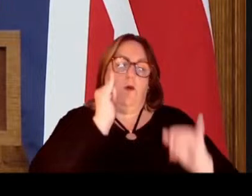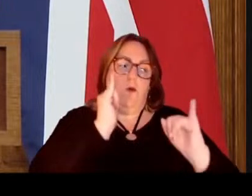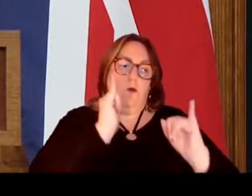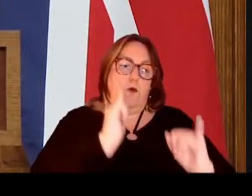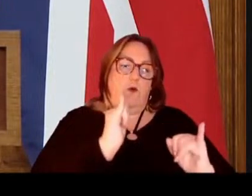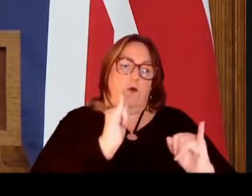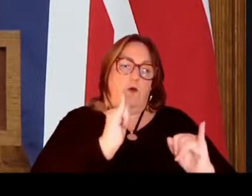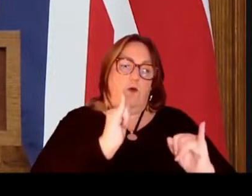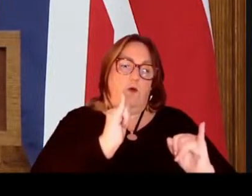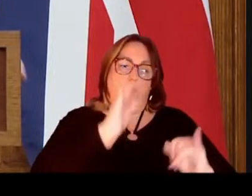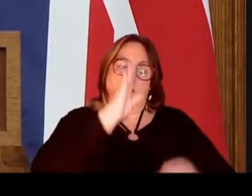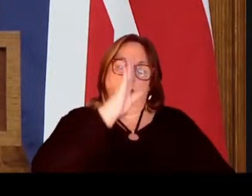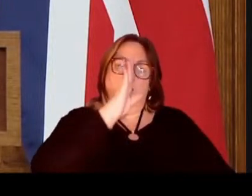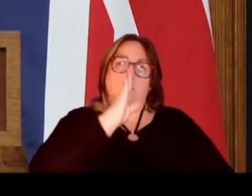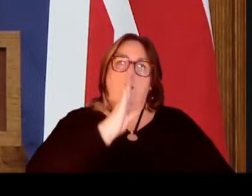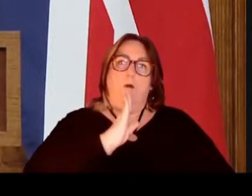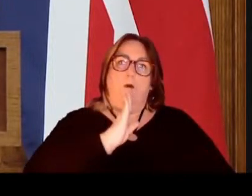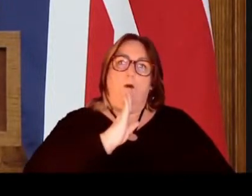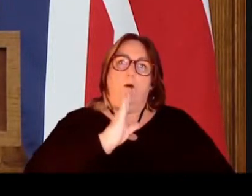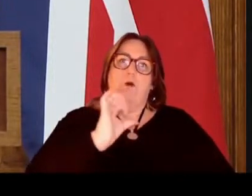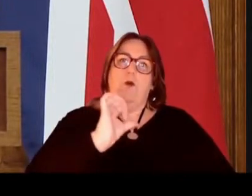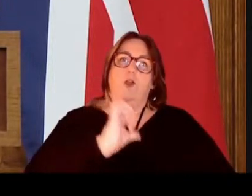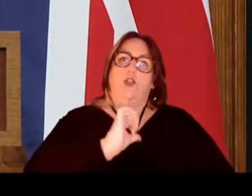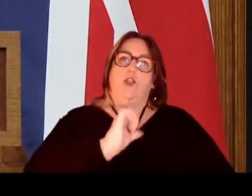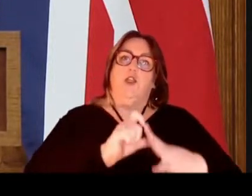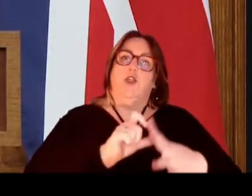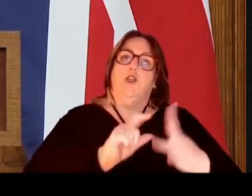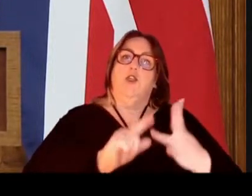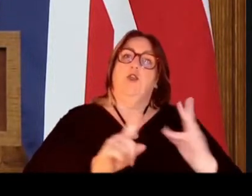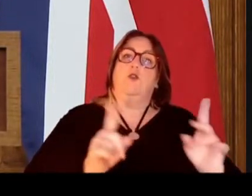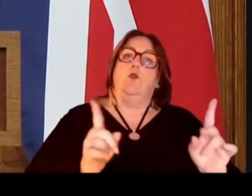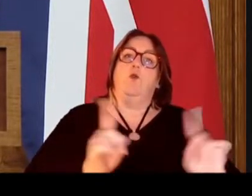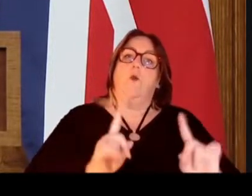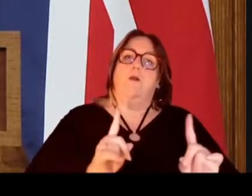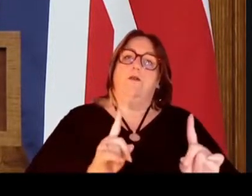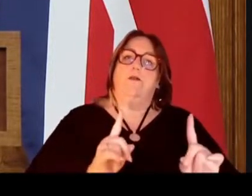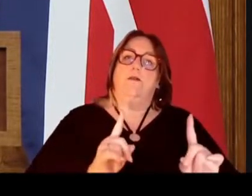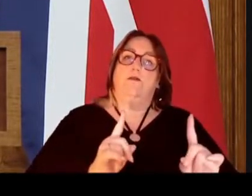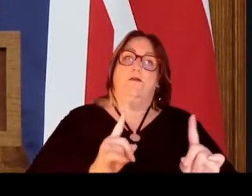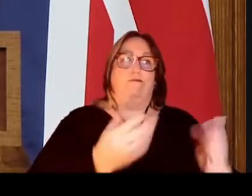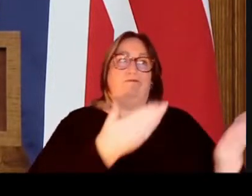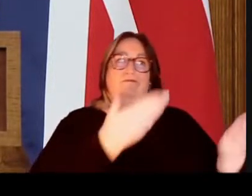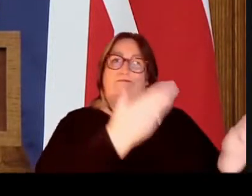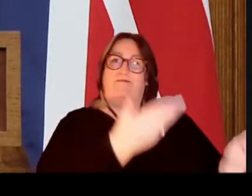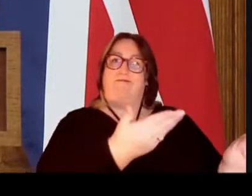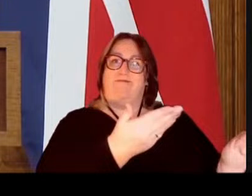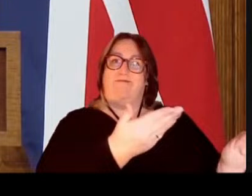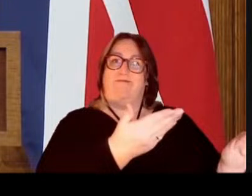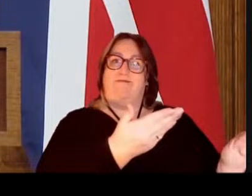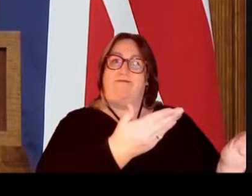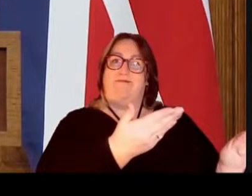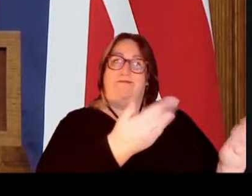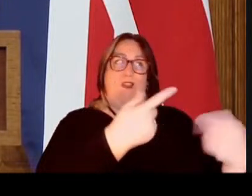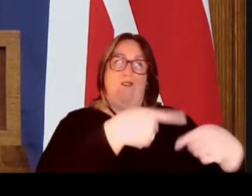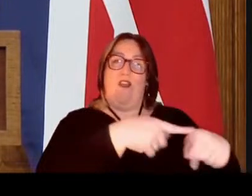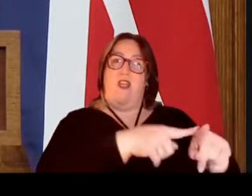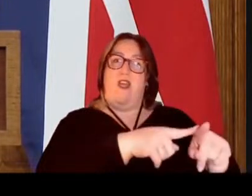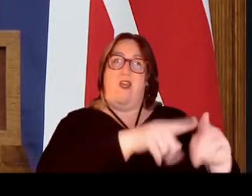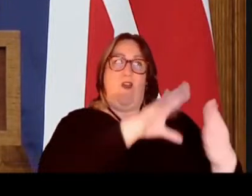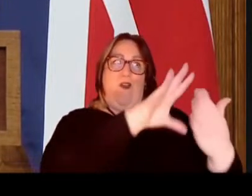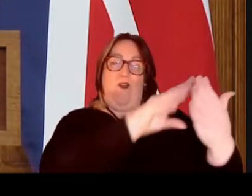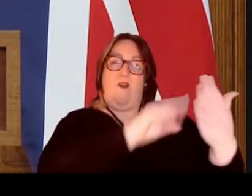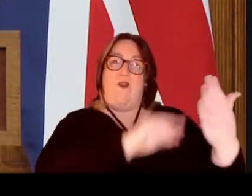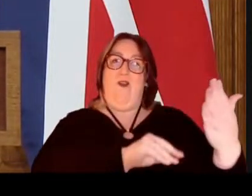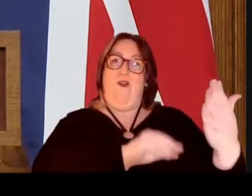really should do is follow their example. That is what we need to face this new